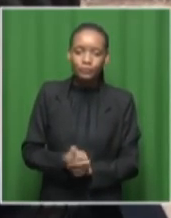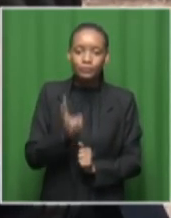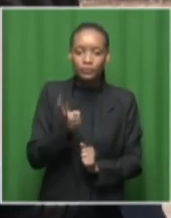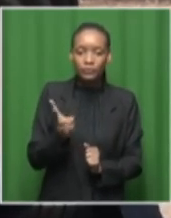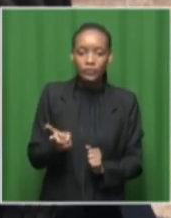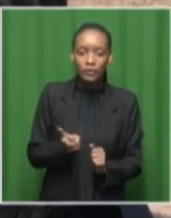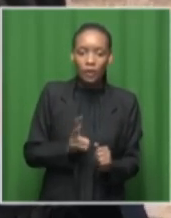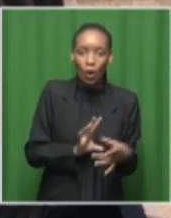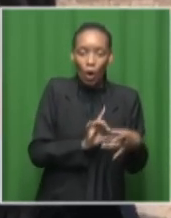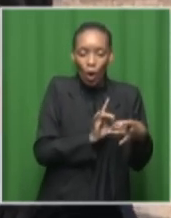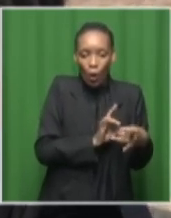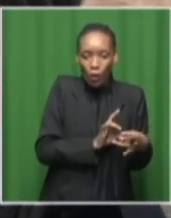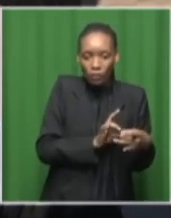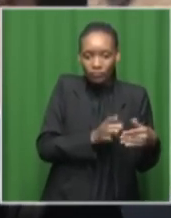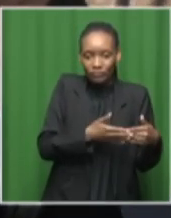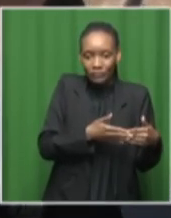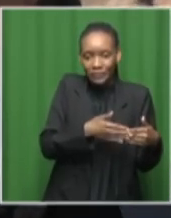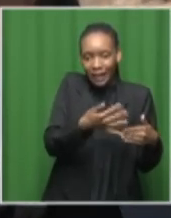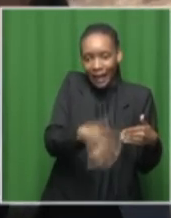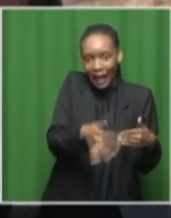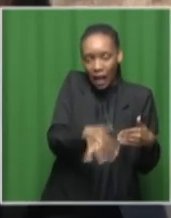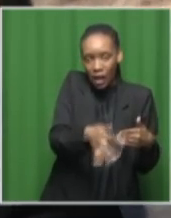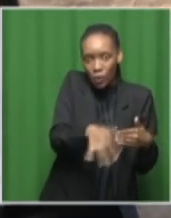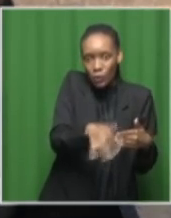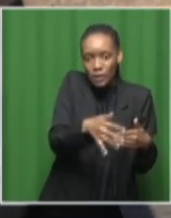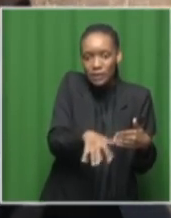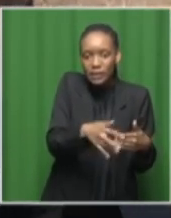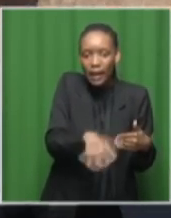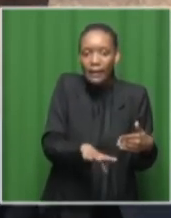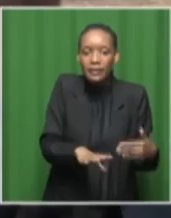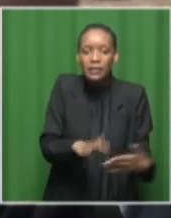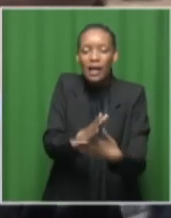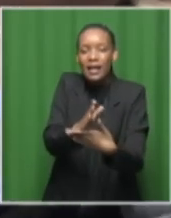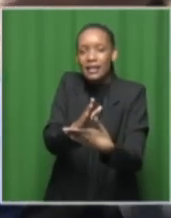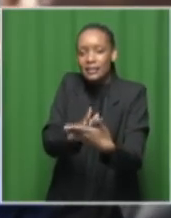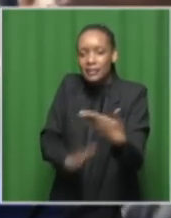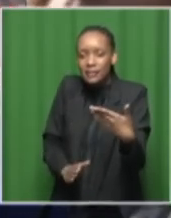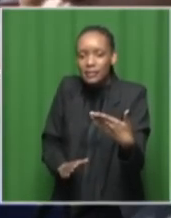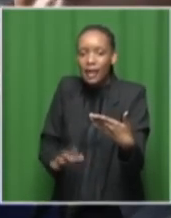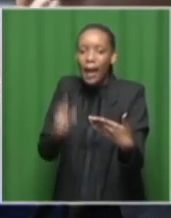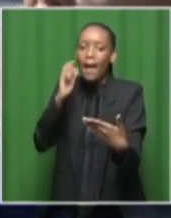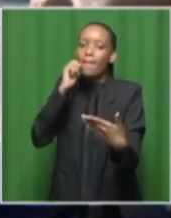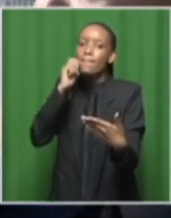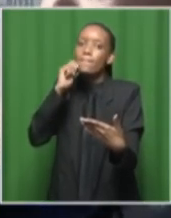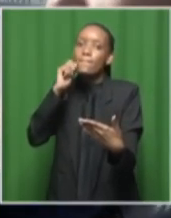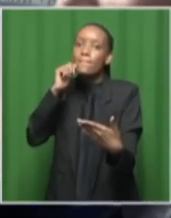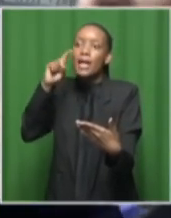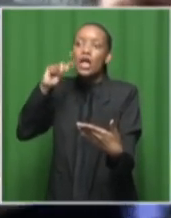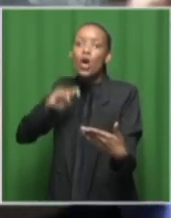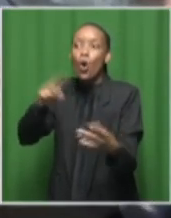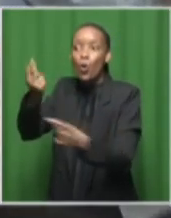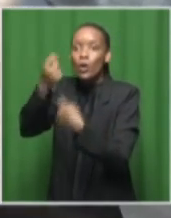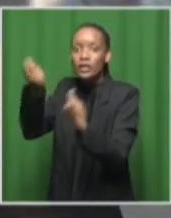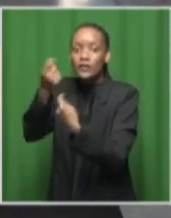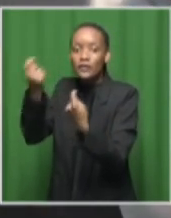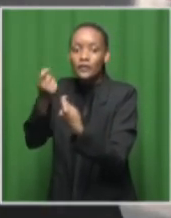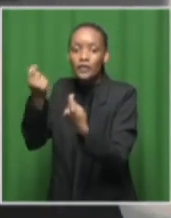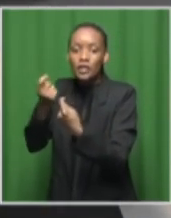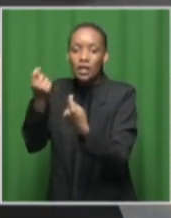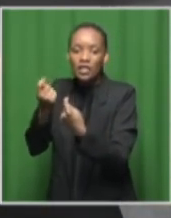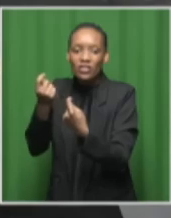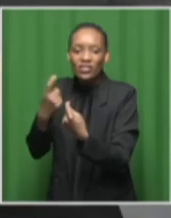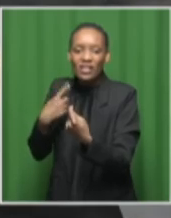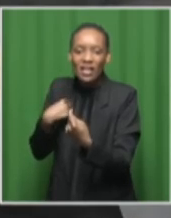the family home there, Vusi, some of the local elder men in the village, just close by. I think it's